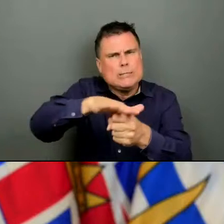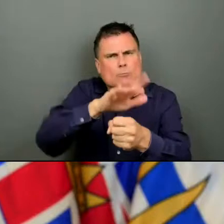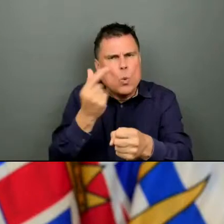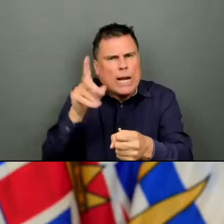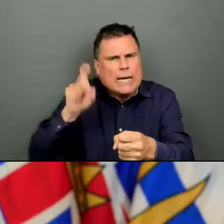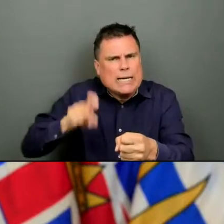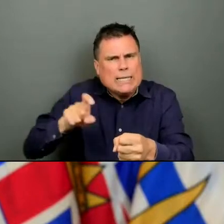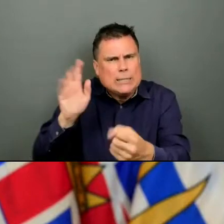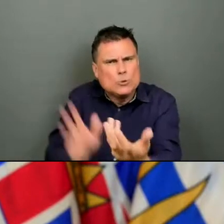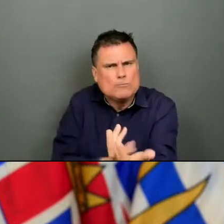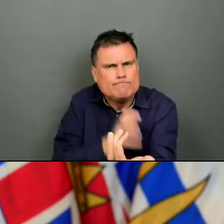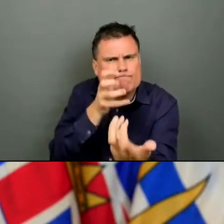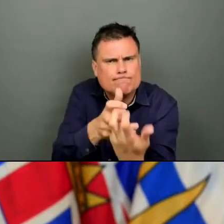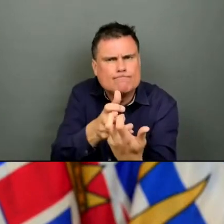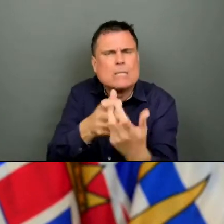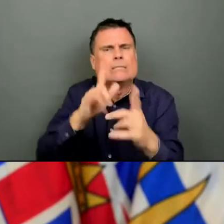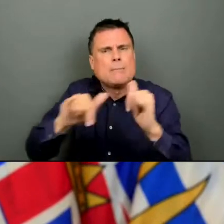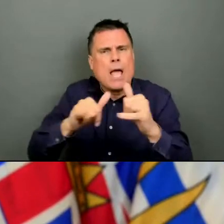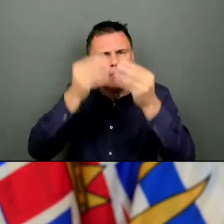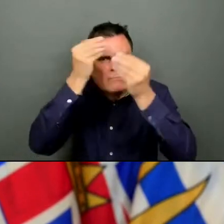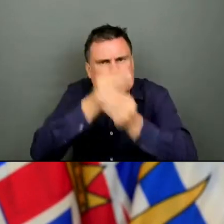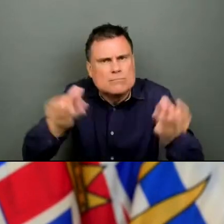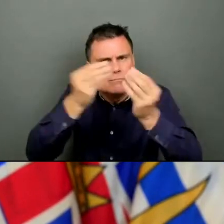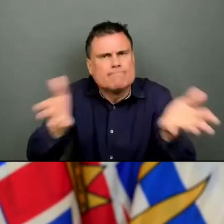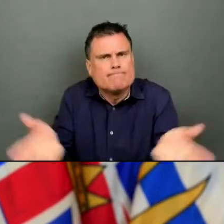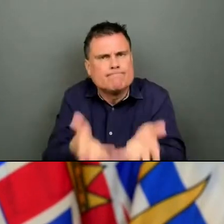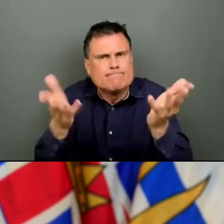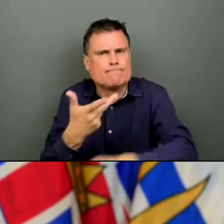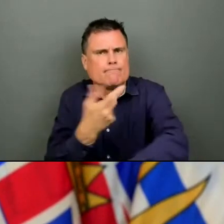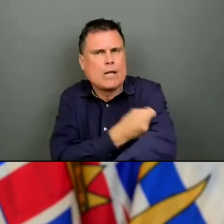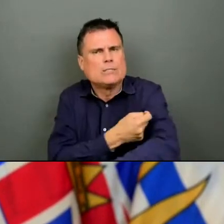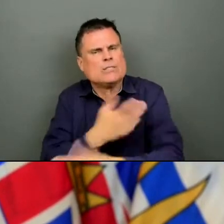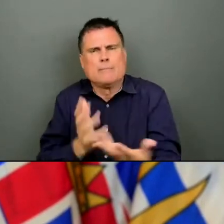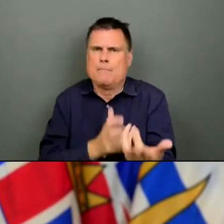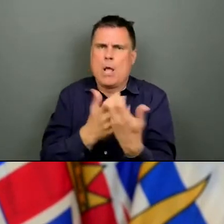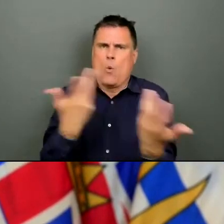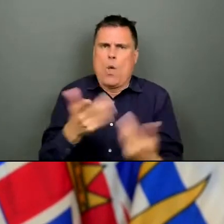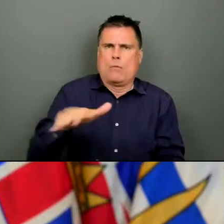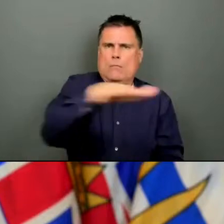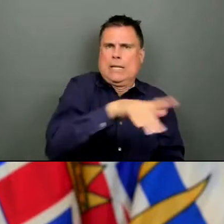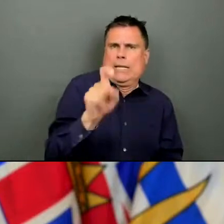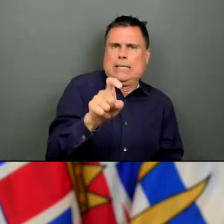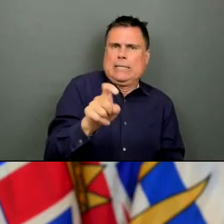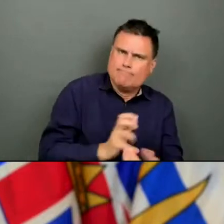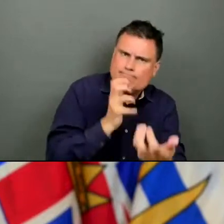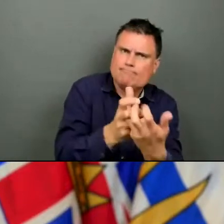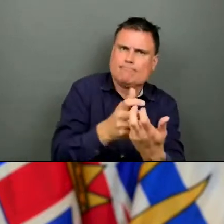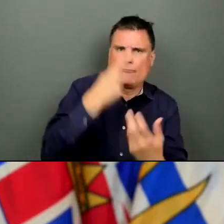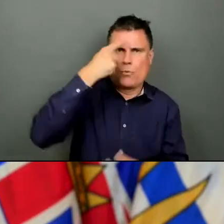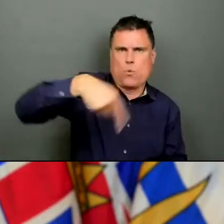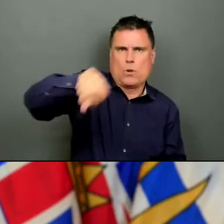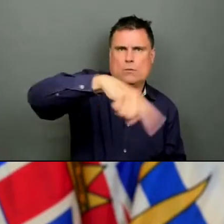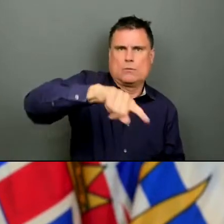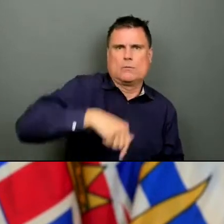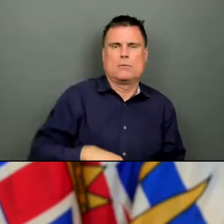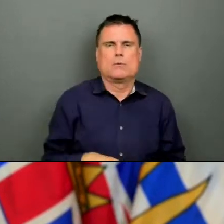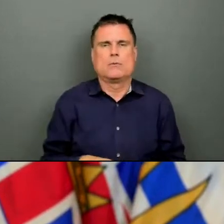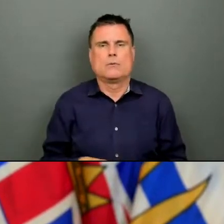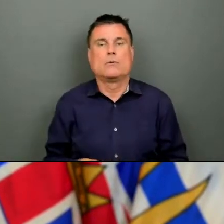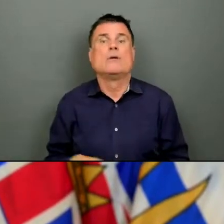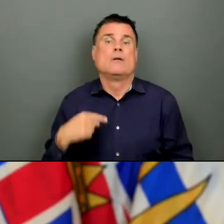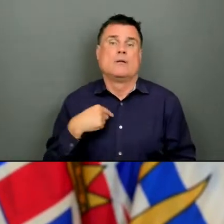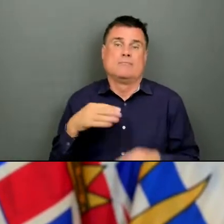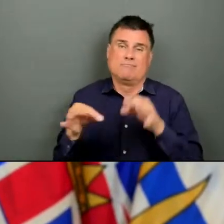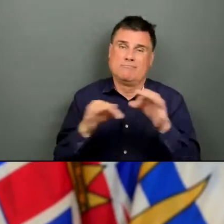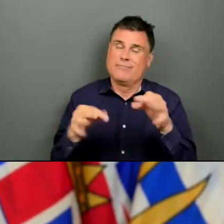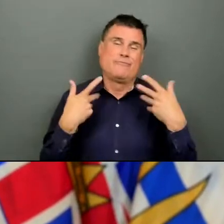and make it easier for people. And I've talked about this before. We know that we reach a certain level